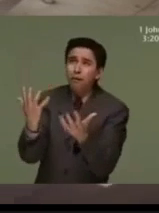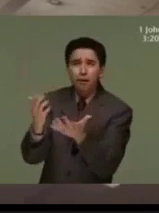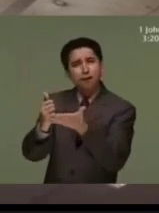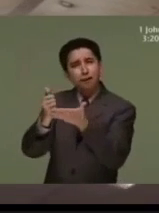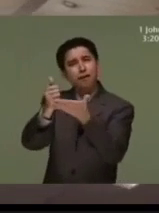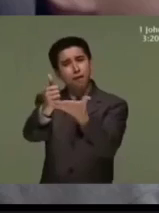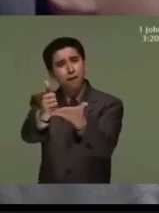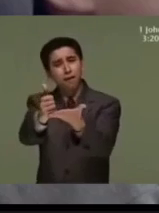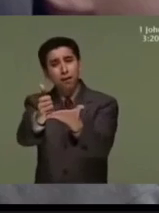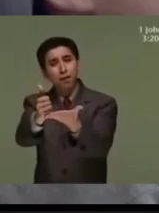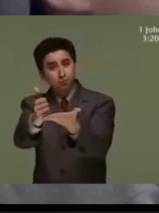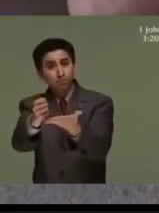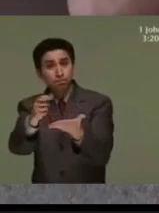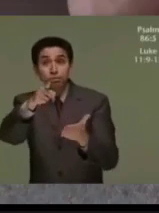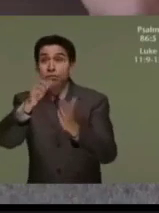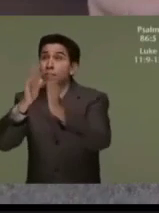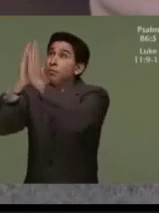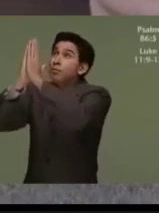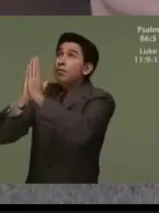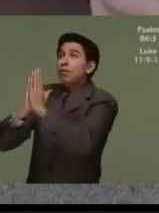Where are they?